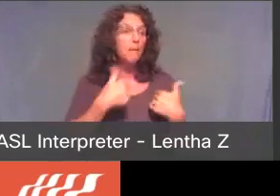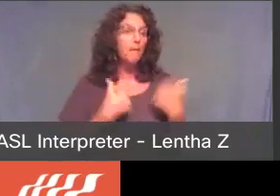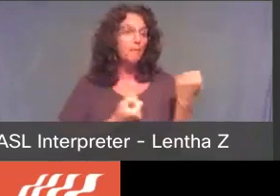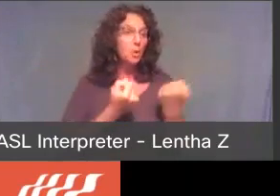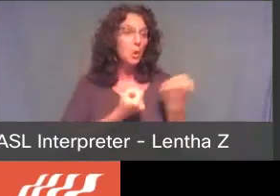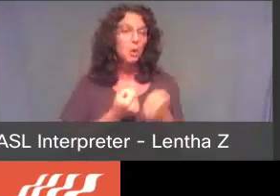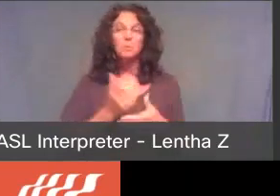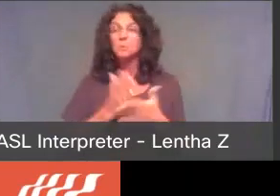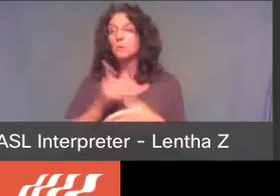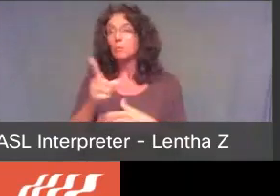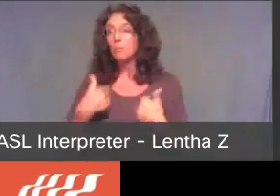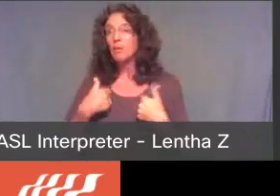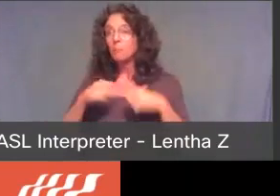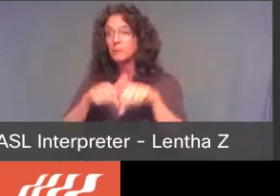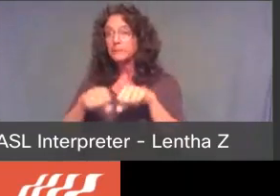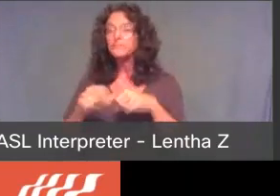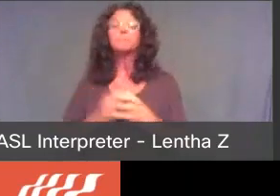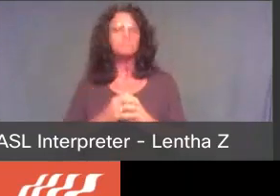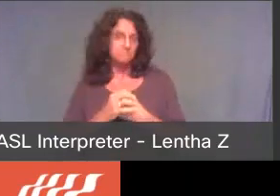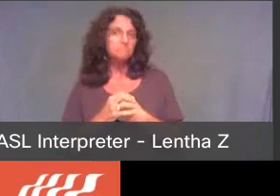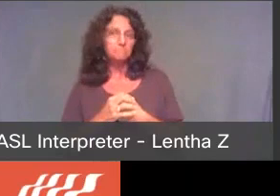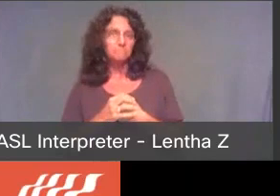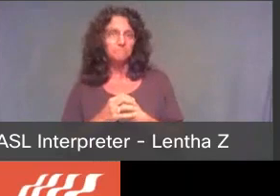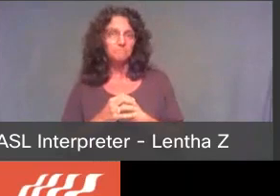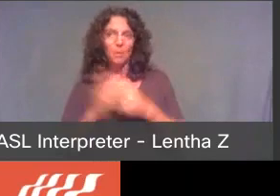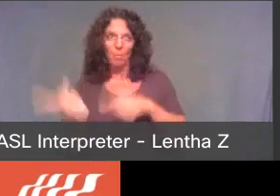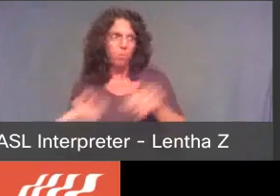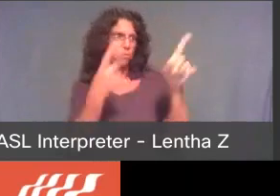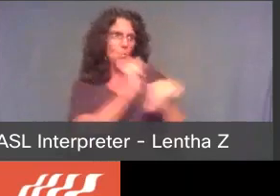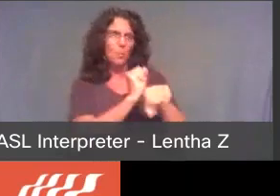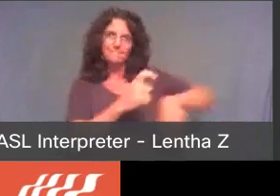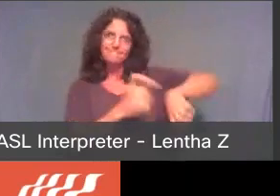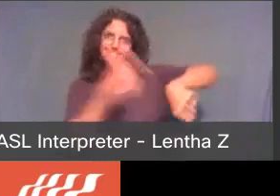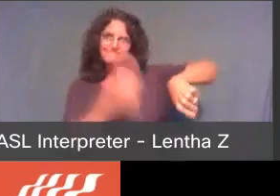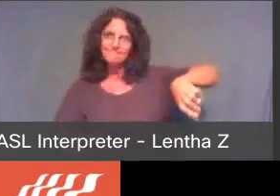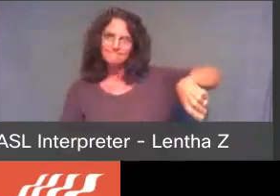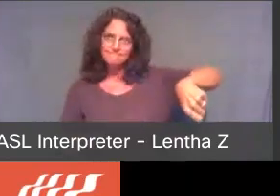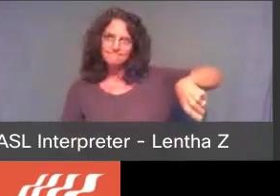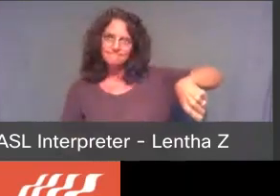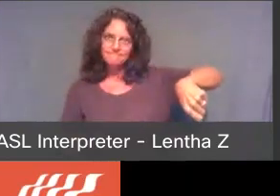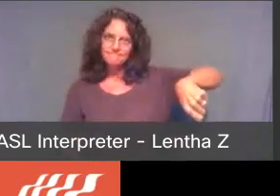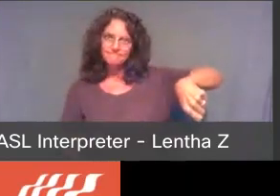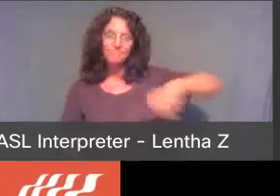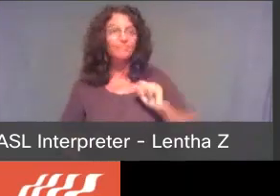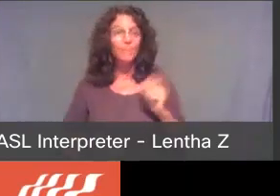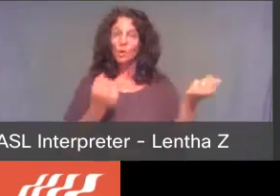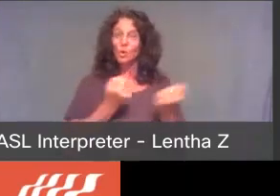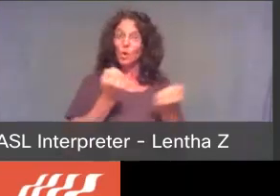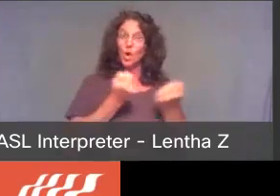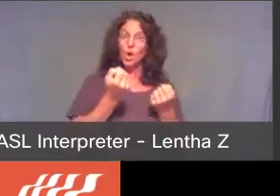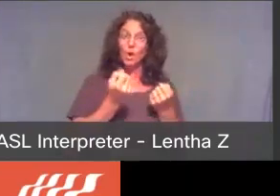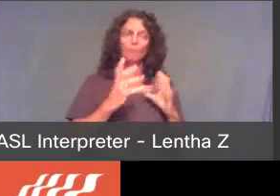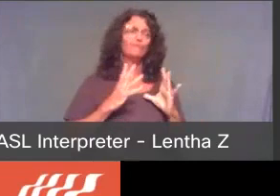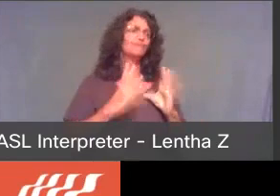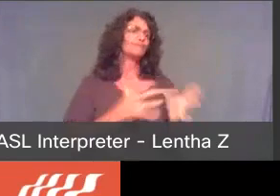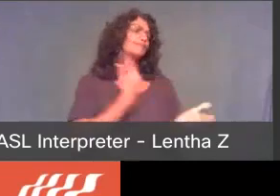a bicycle. And we're all told to get to work on time. Now, those of us in a car will get